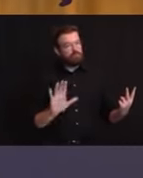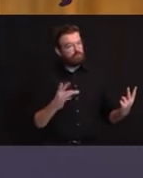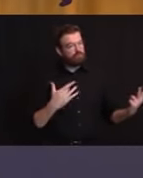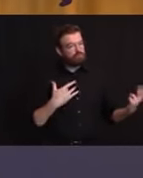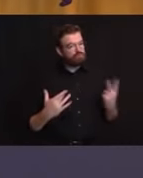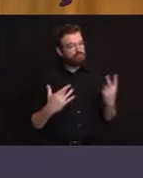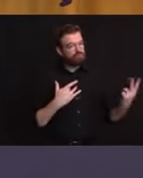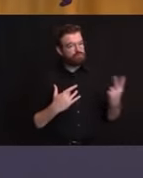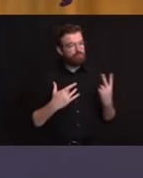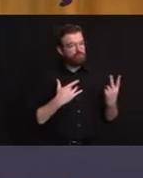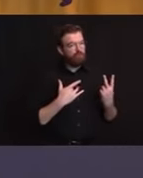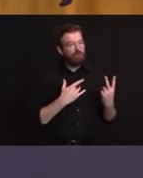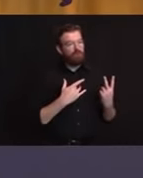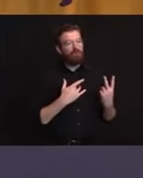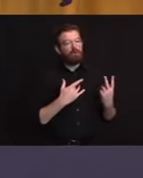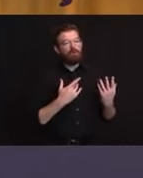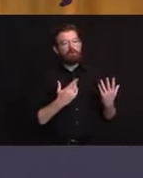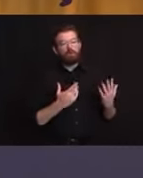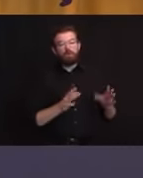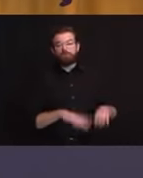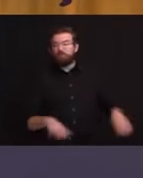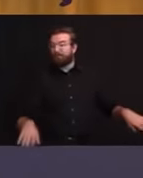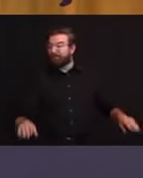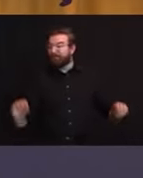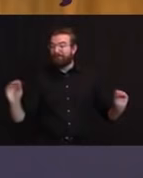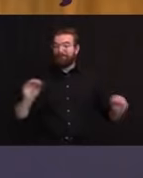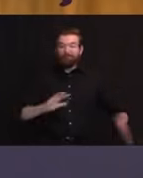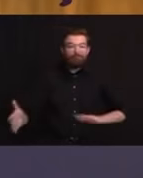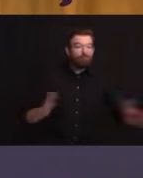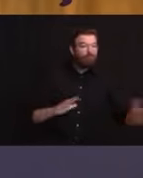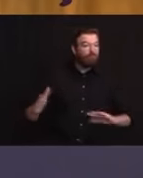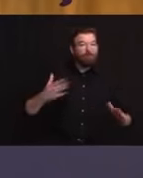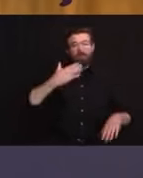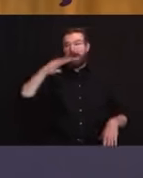transmission of the virus, and that is a big concern of ours. Is that fair to say?